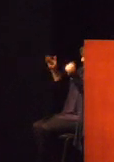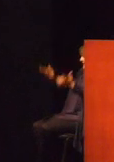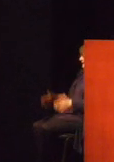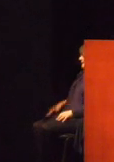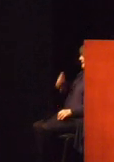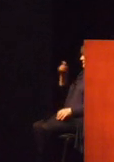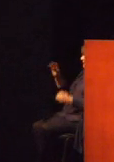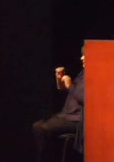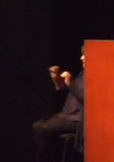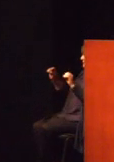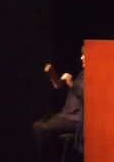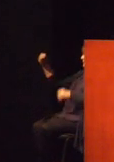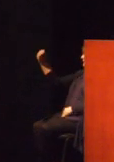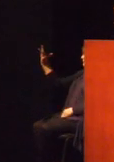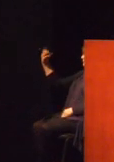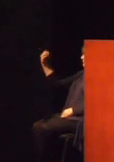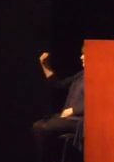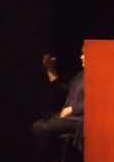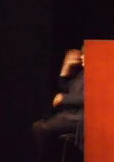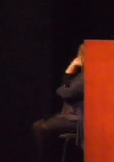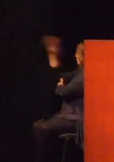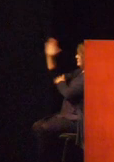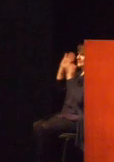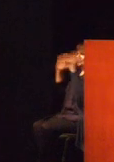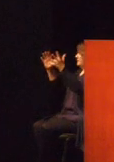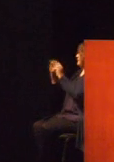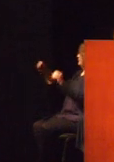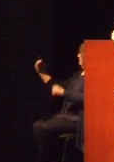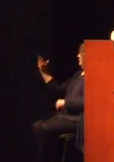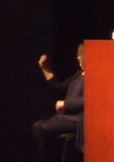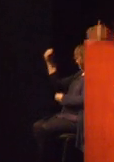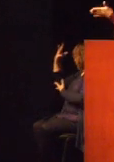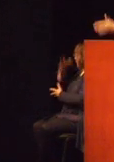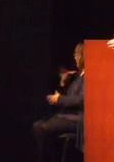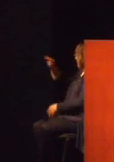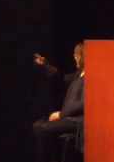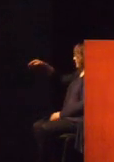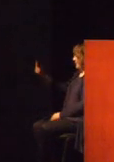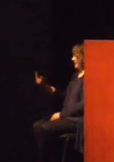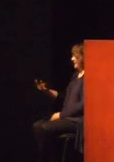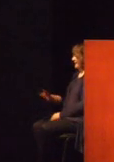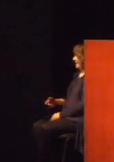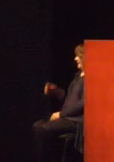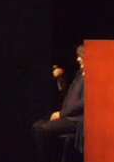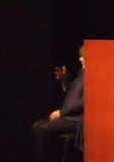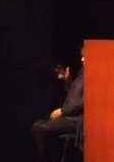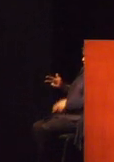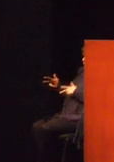there were no markers saying, you know, it was just all trees. And there was nobody, I was speeding past. And,